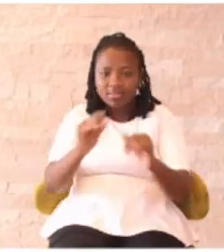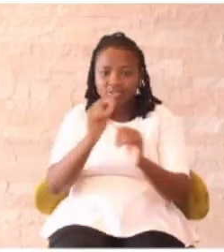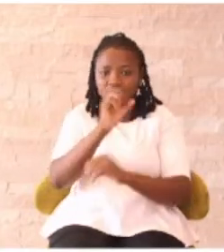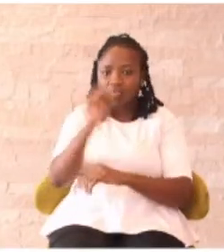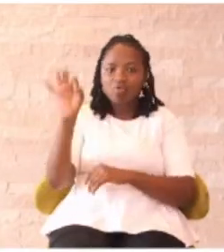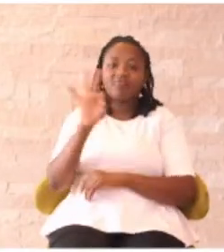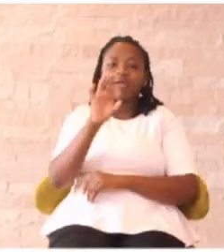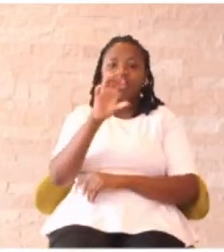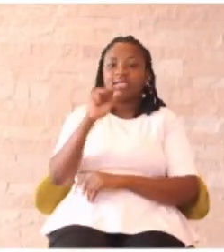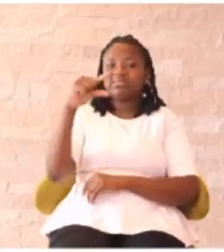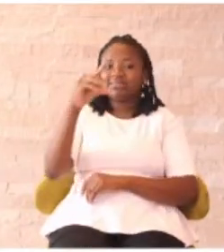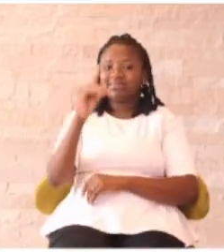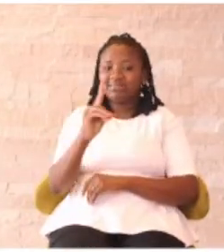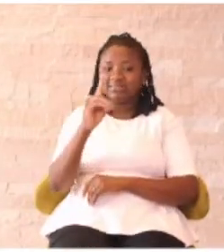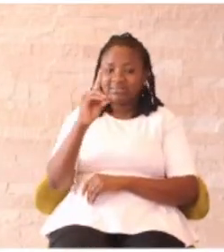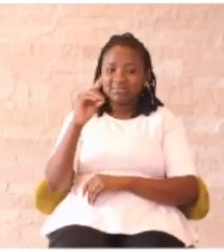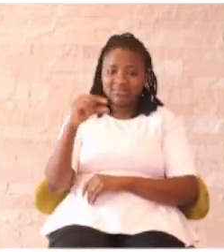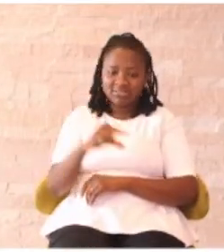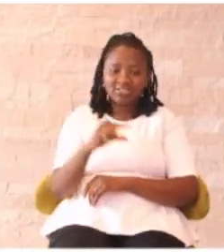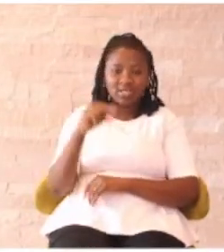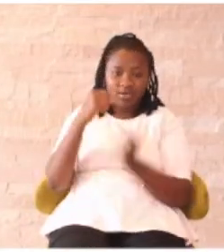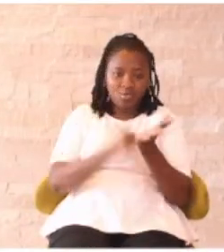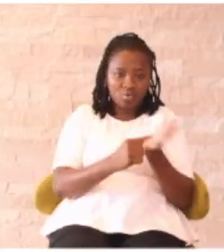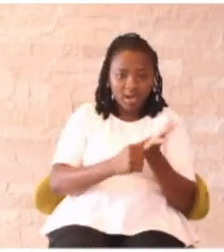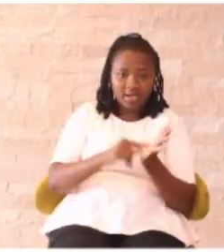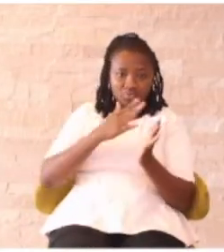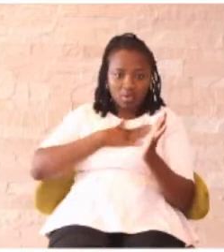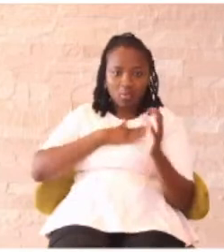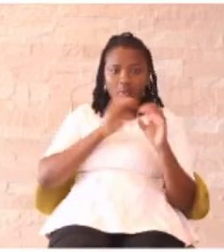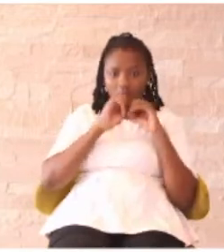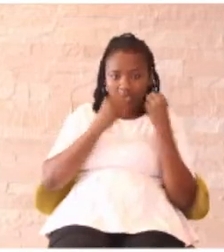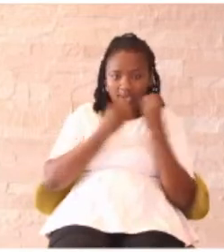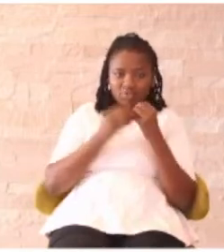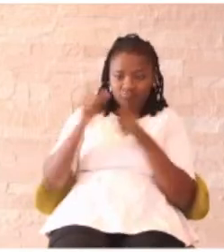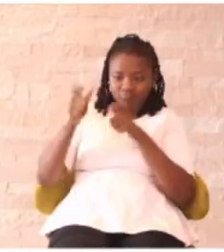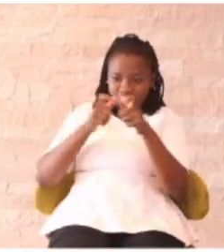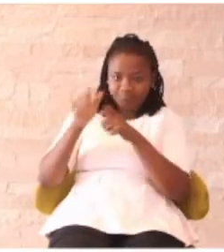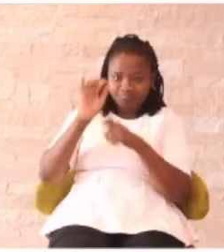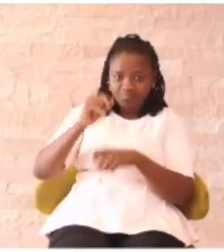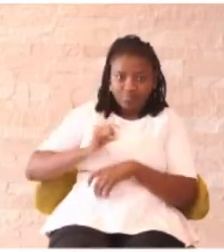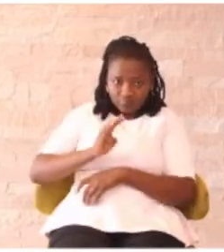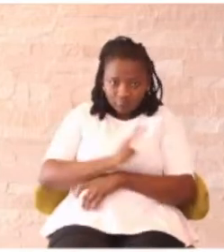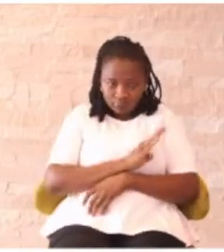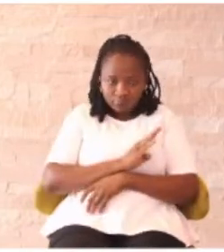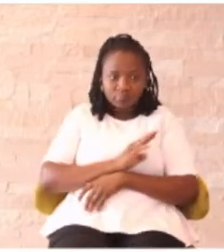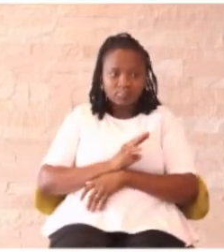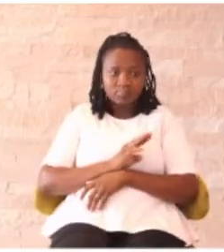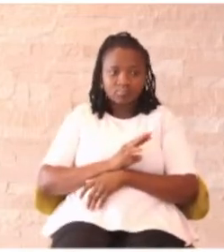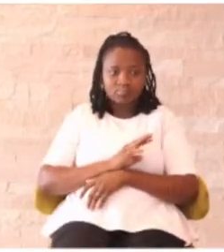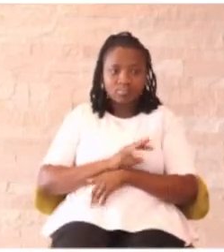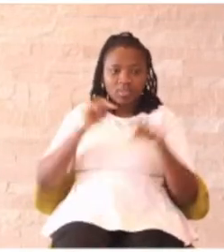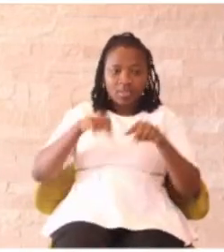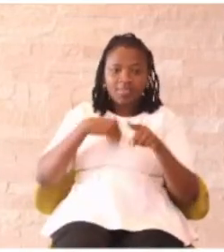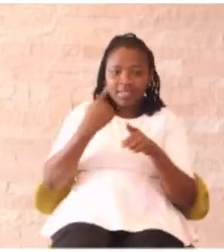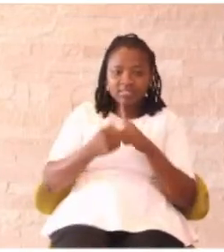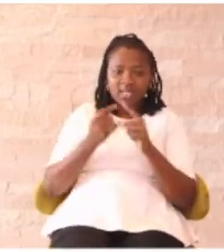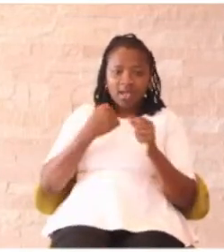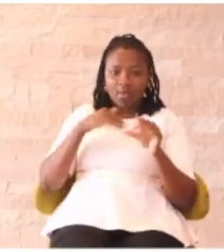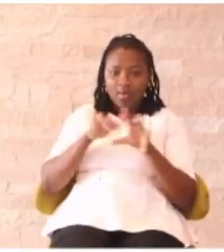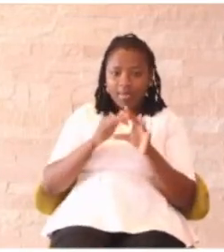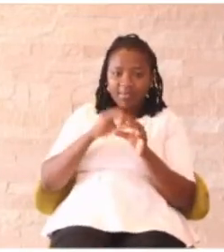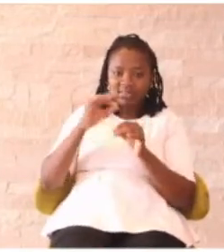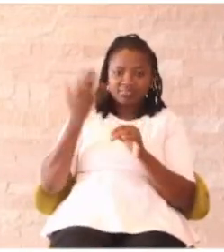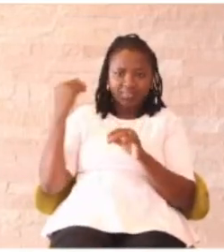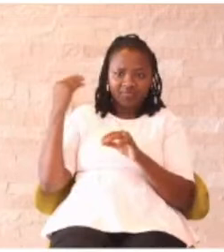in Uganda. So FOWODE is coordinating this body. In this year, our membership grew from